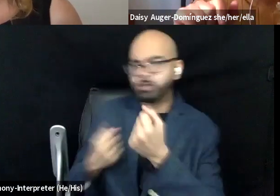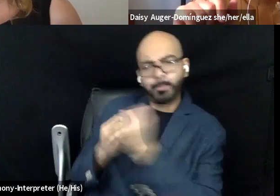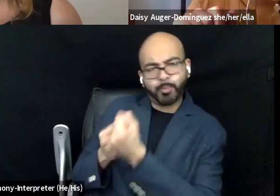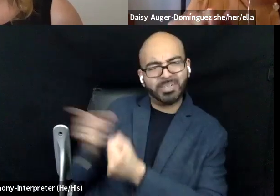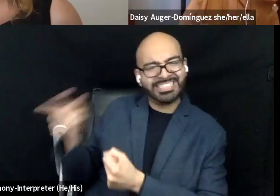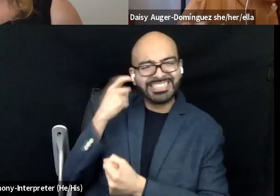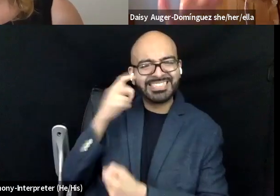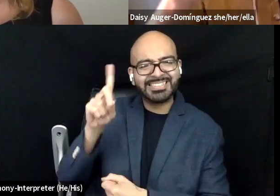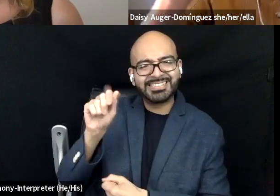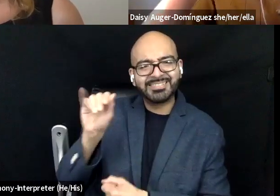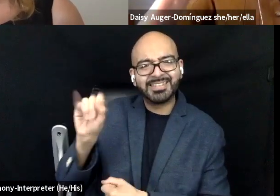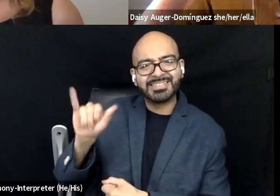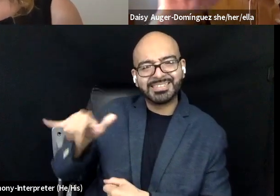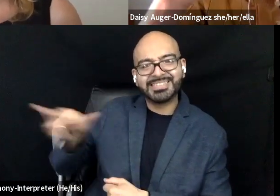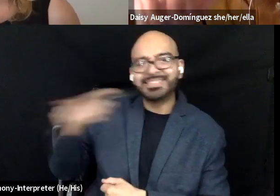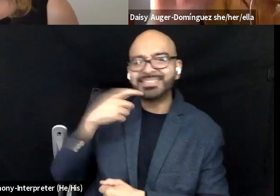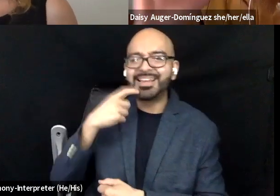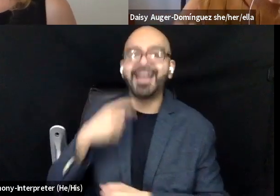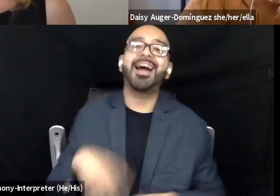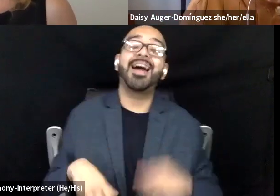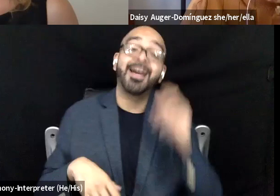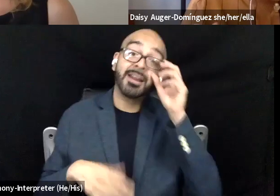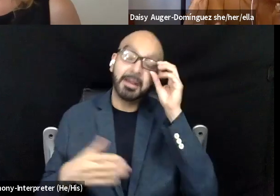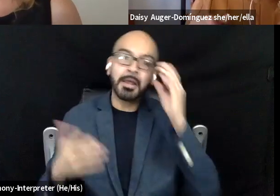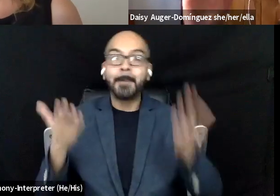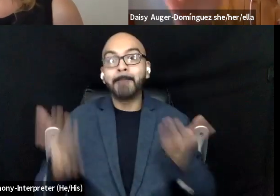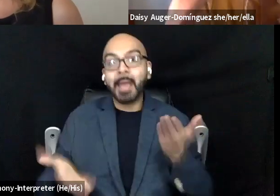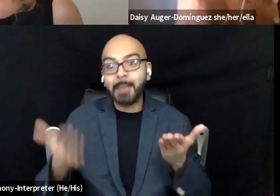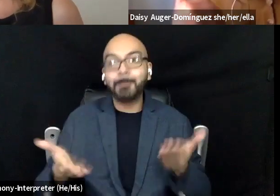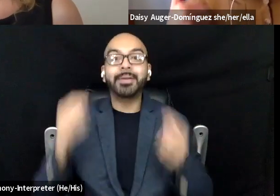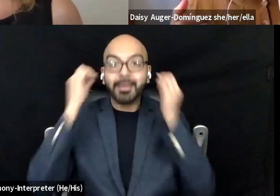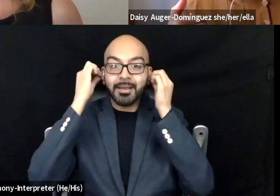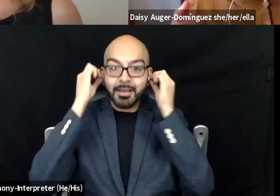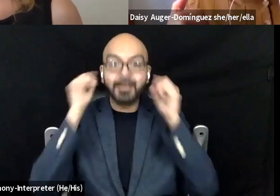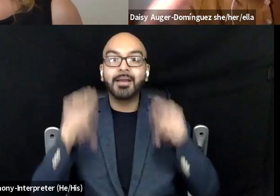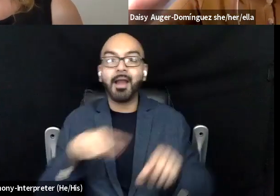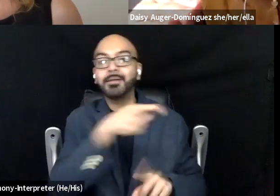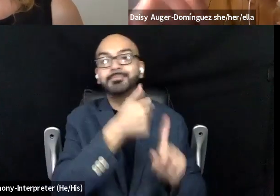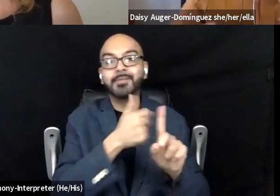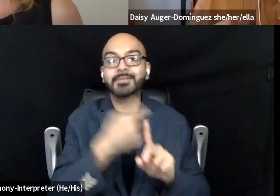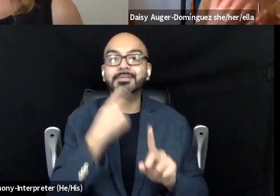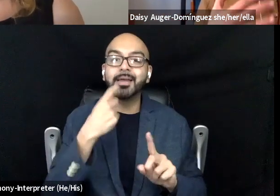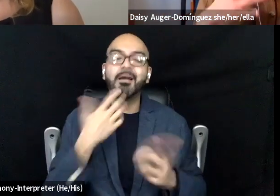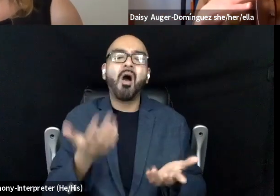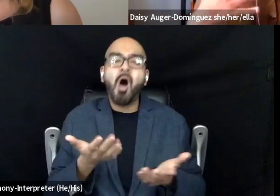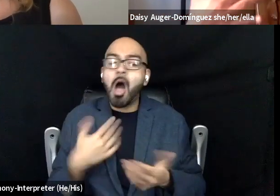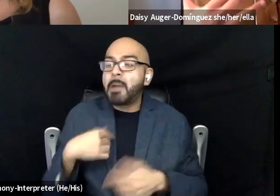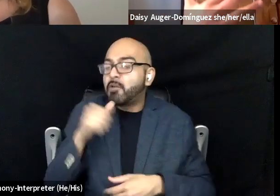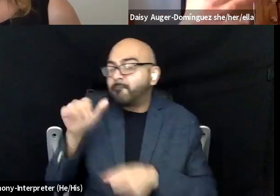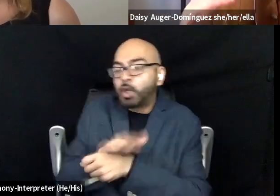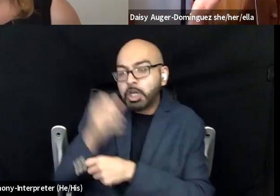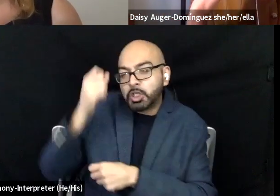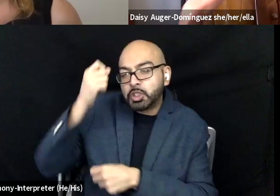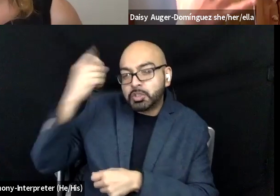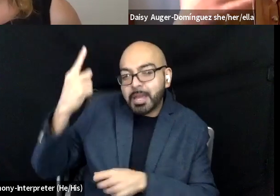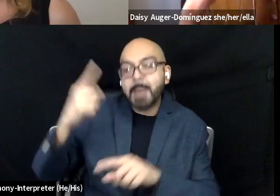don't quite understand it, but I'd love for her to, you know, explain it a little bit more, because it could probably be more me than you. You know,